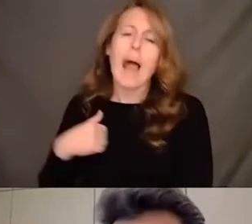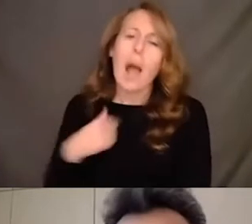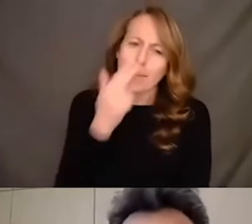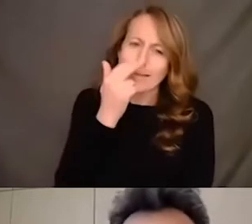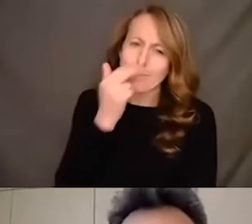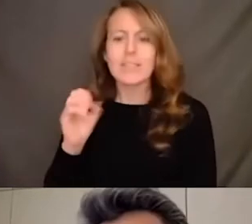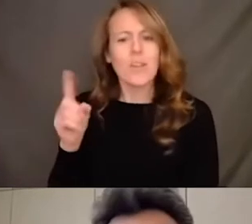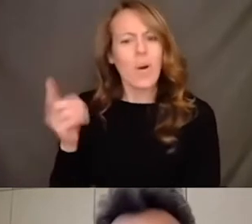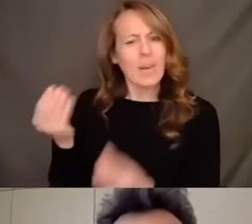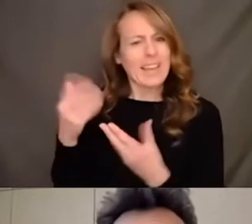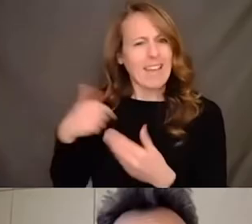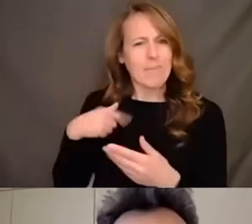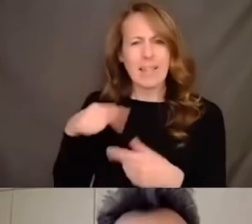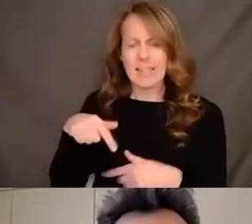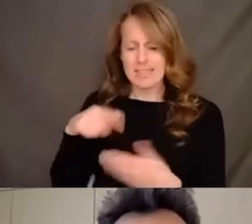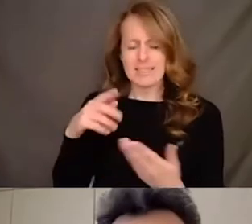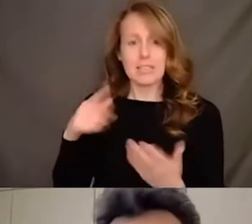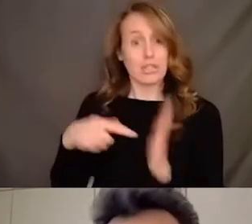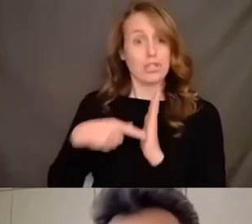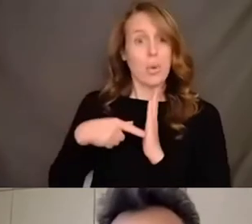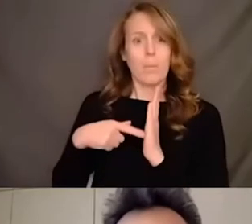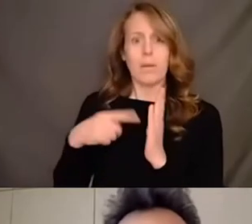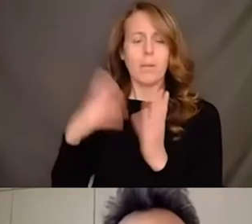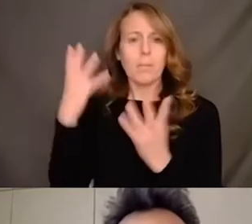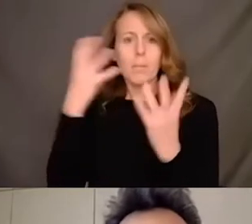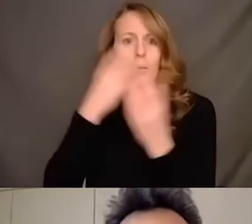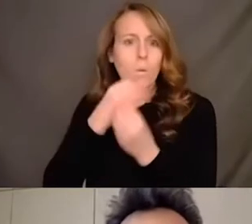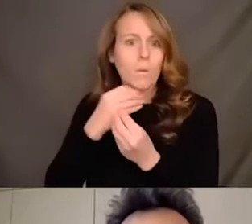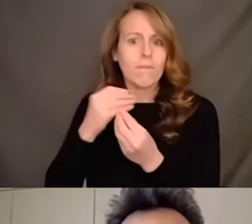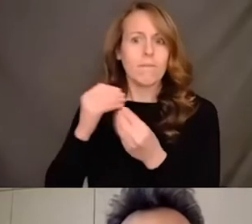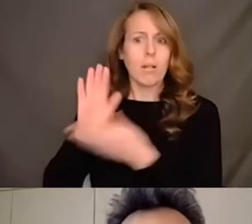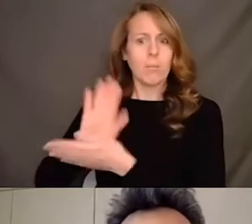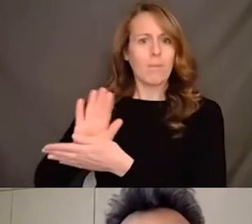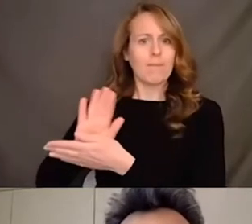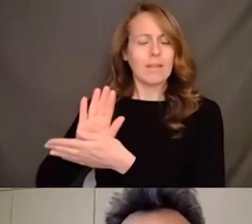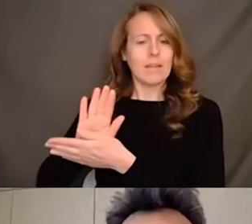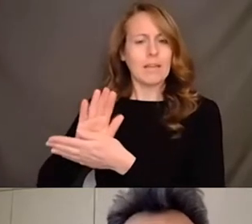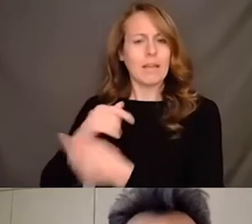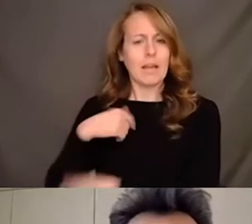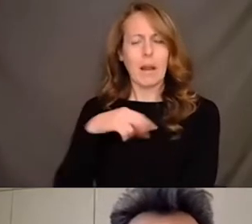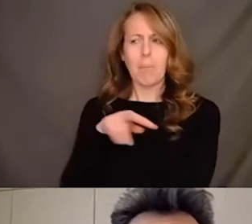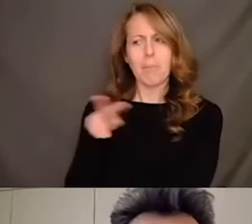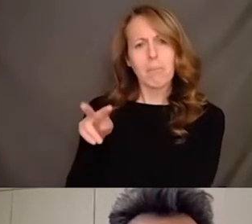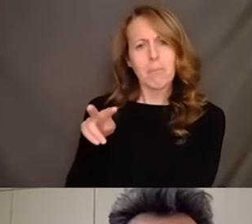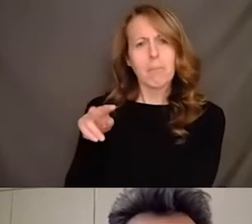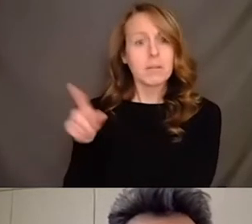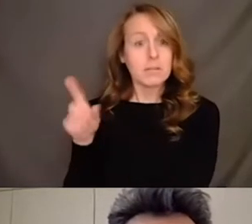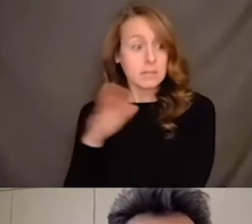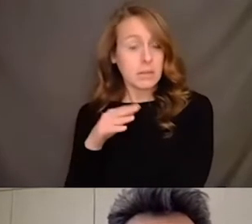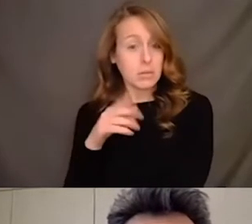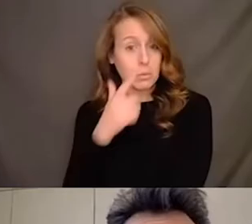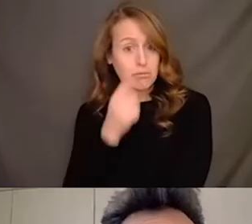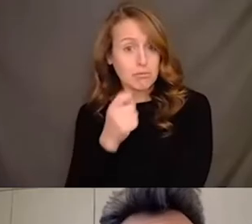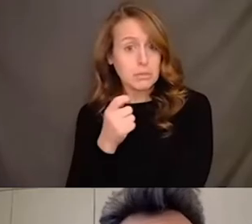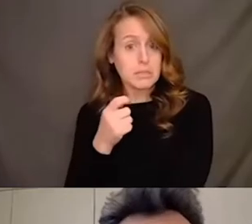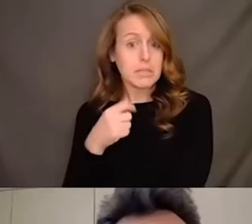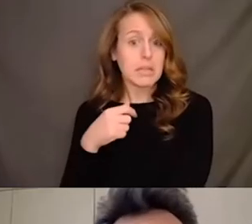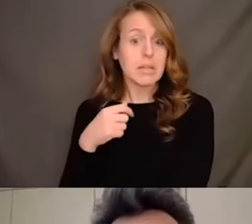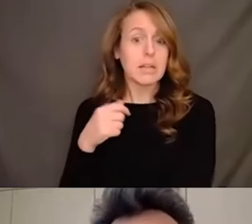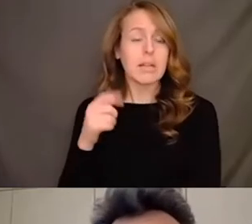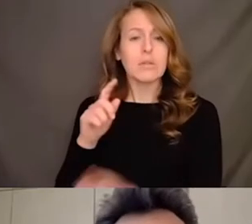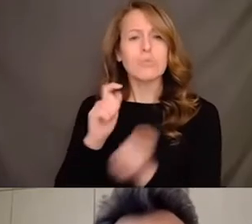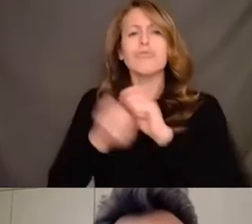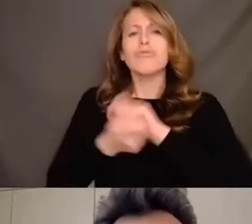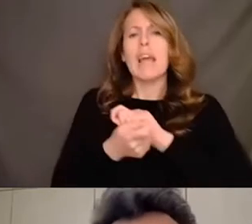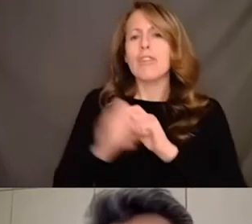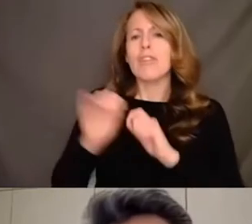I do comedies. Well, he showed me this beautiful movie, and in case I was interested in adapting it